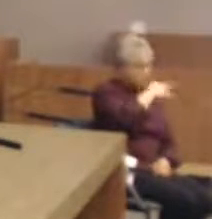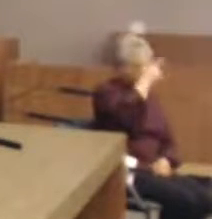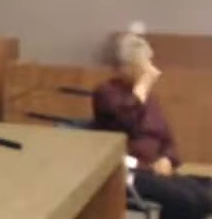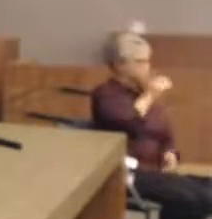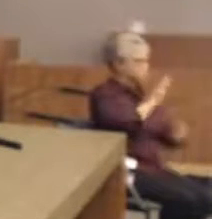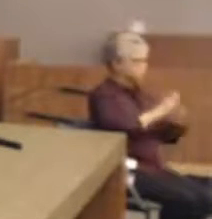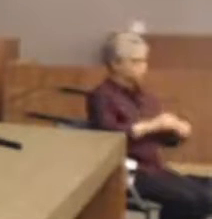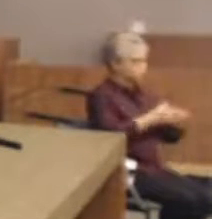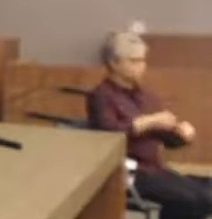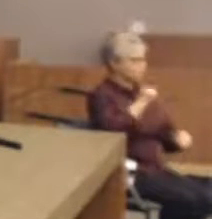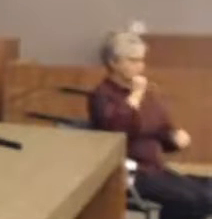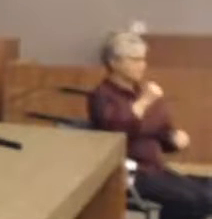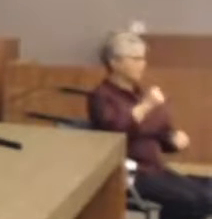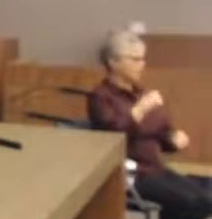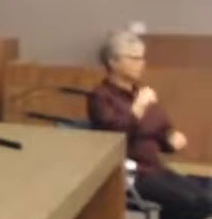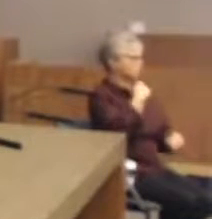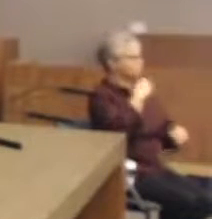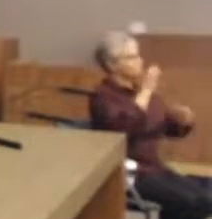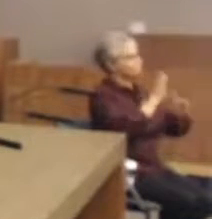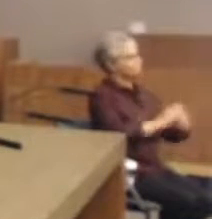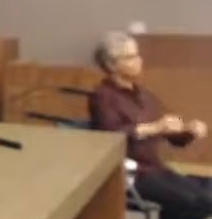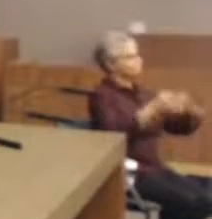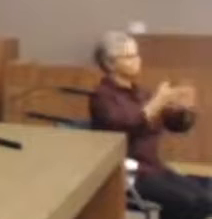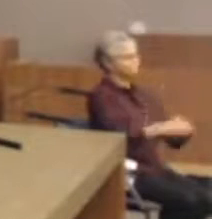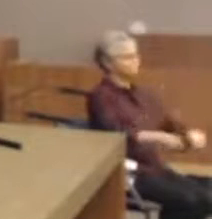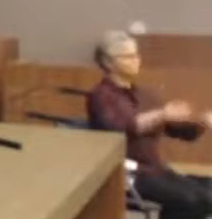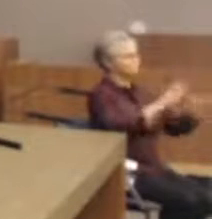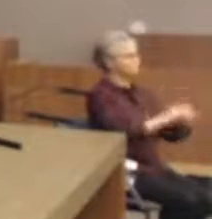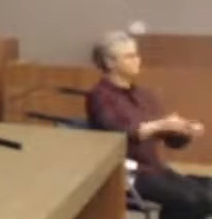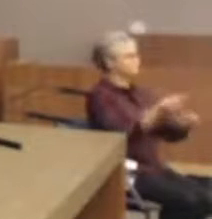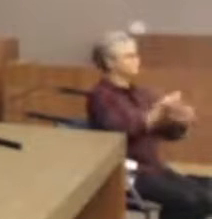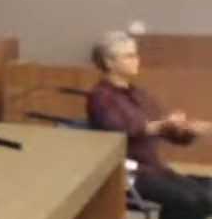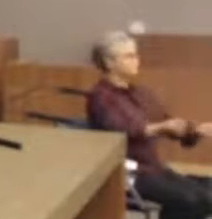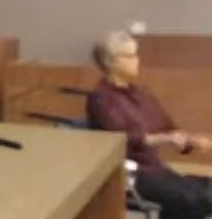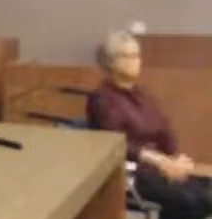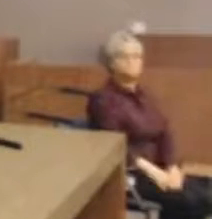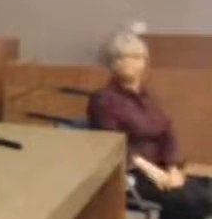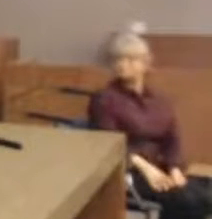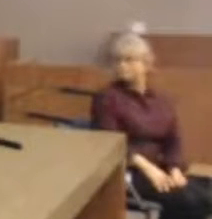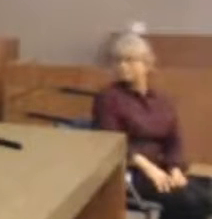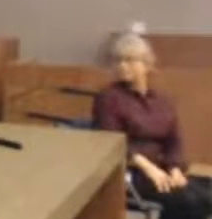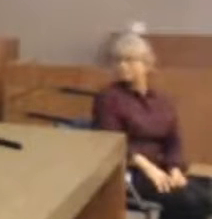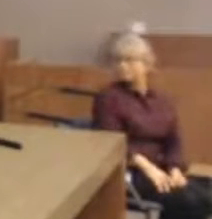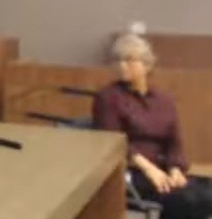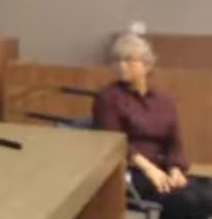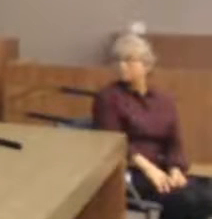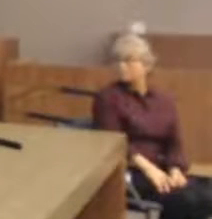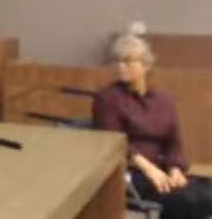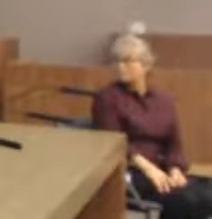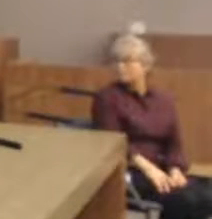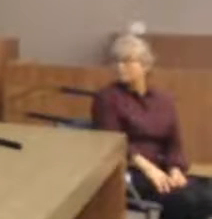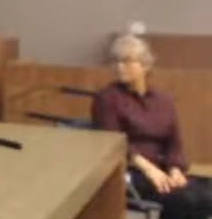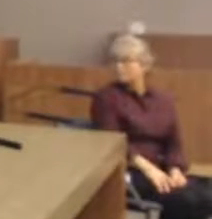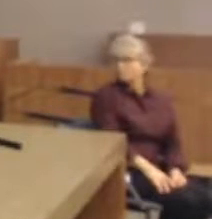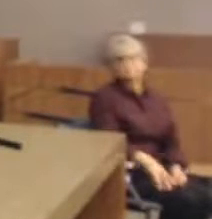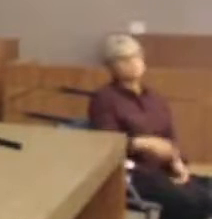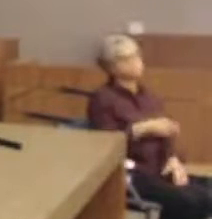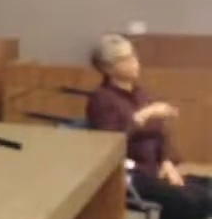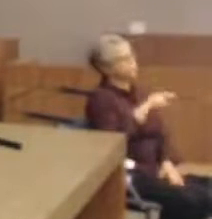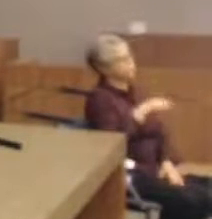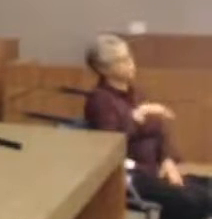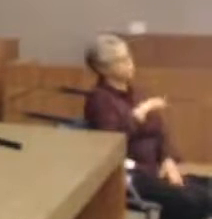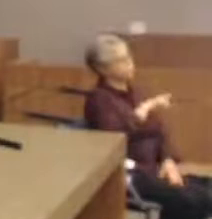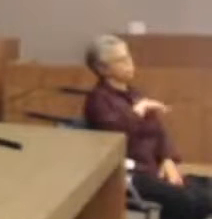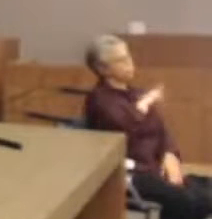Normalizing reactions. So people that experience trauma are having all these sensations and feelings and